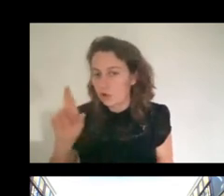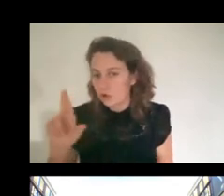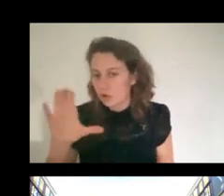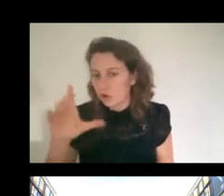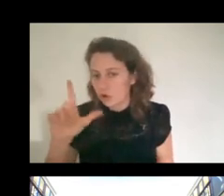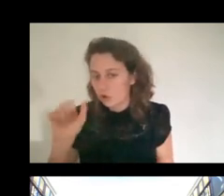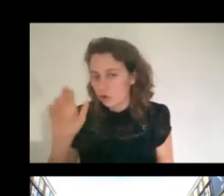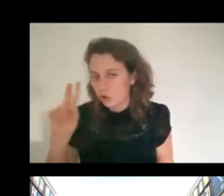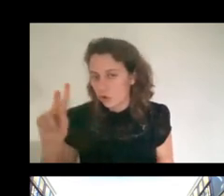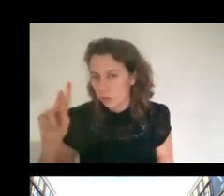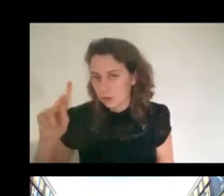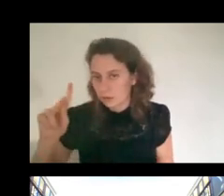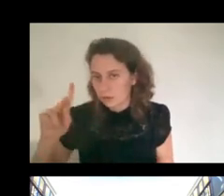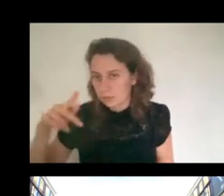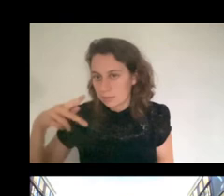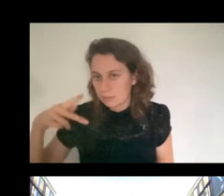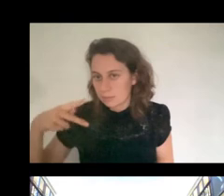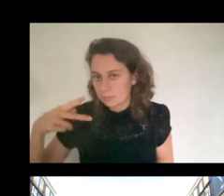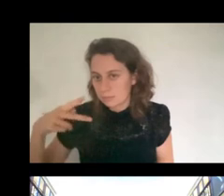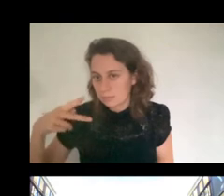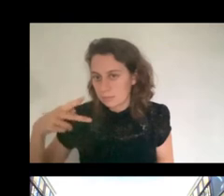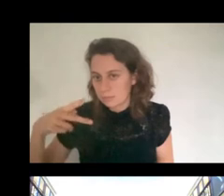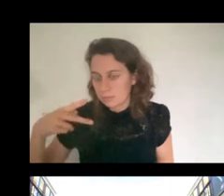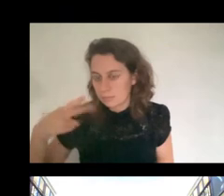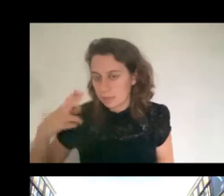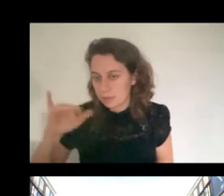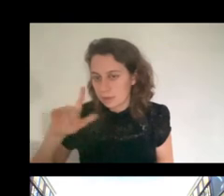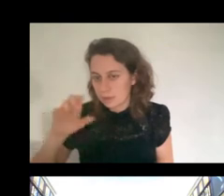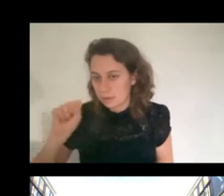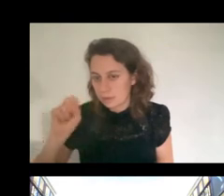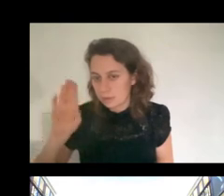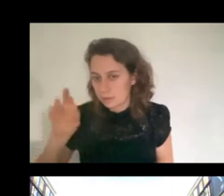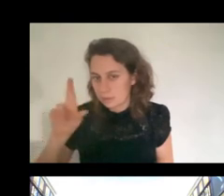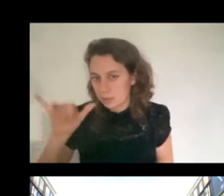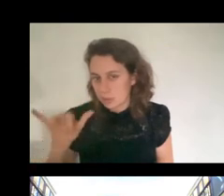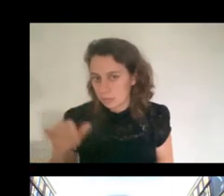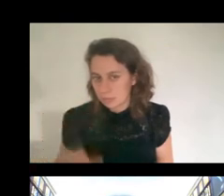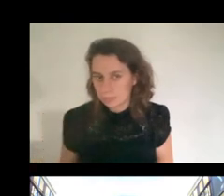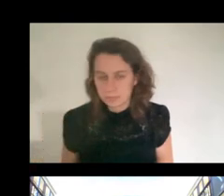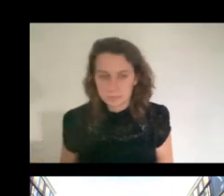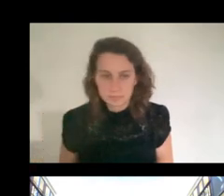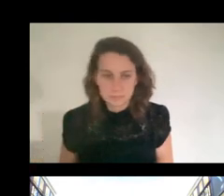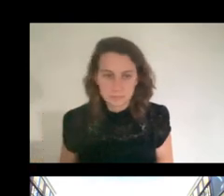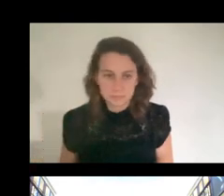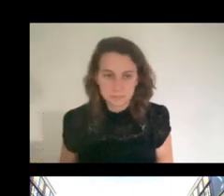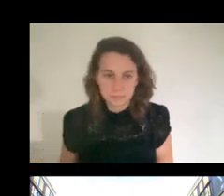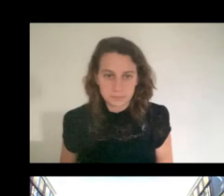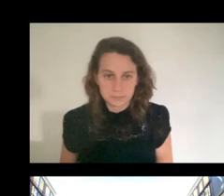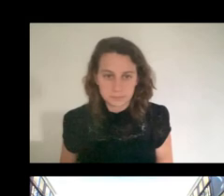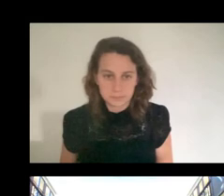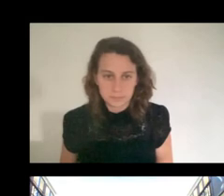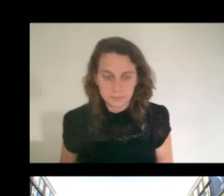you like me to explain briefly who Arthur Clark Pillsbury was before you tell us about the film? Okay. So